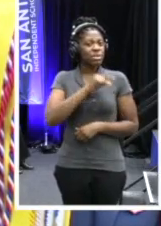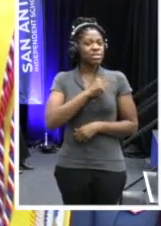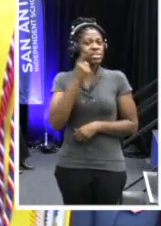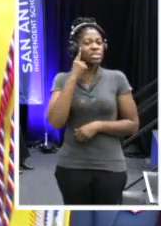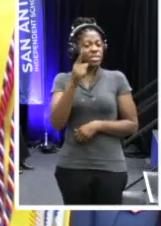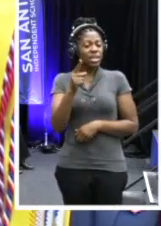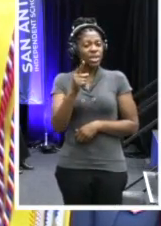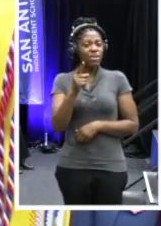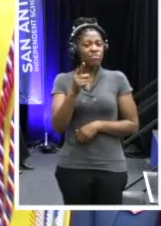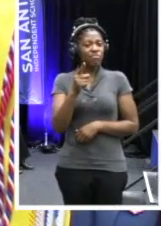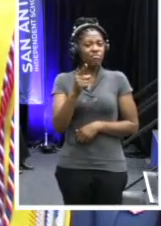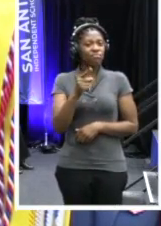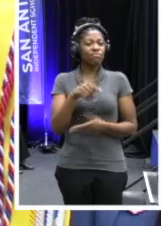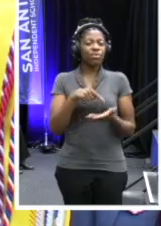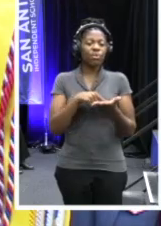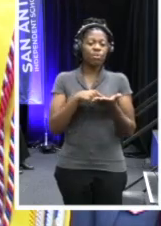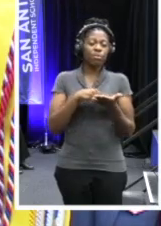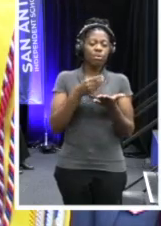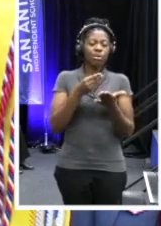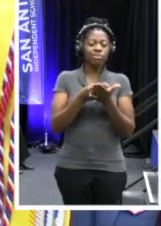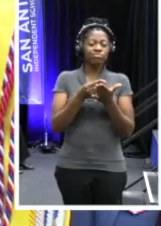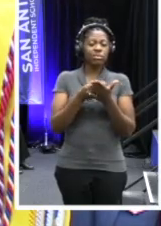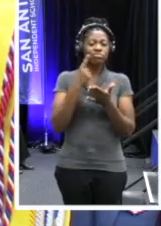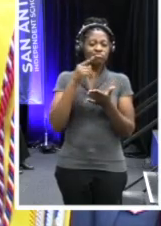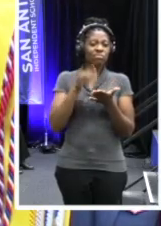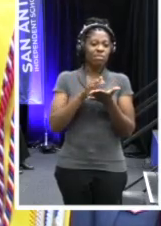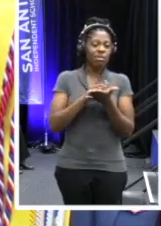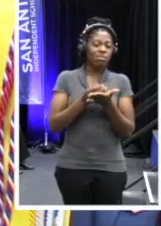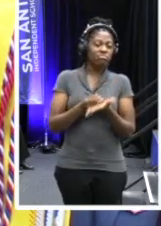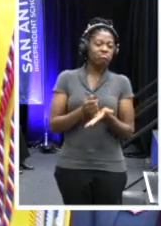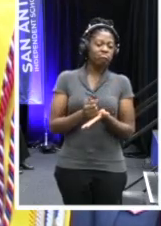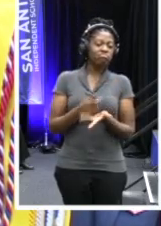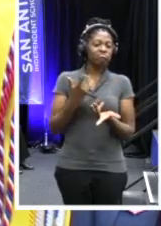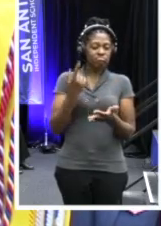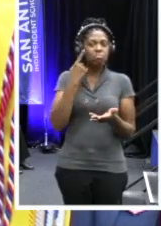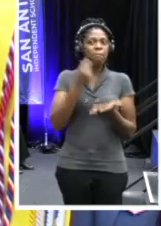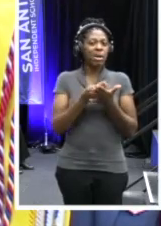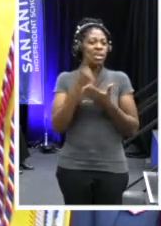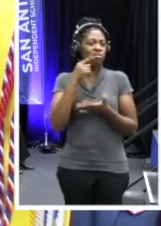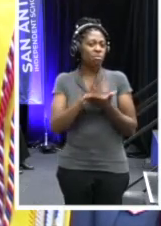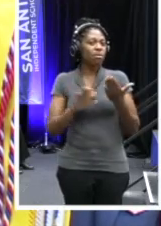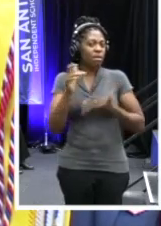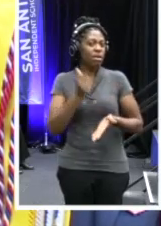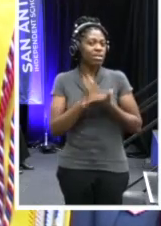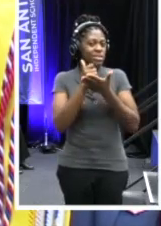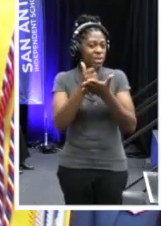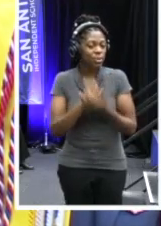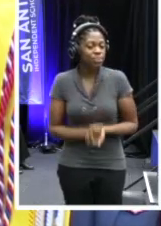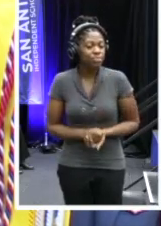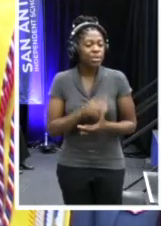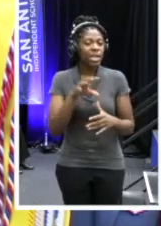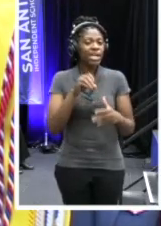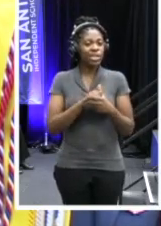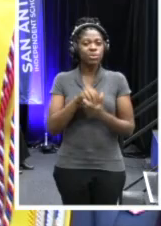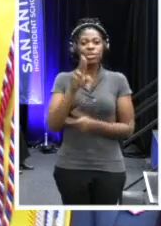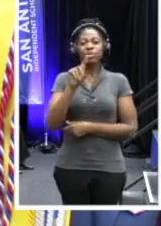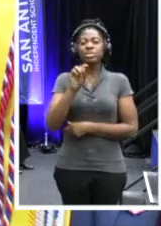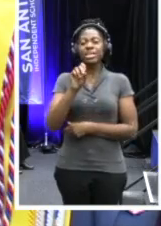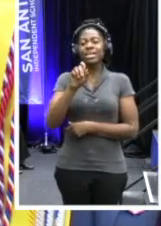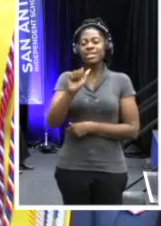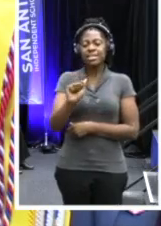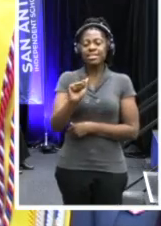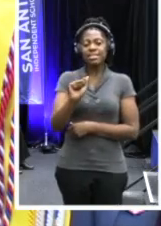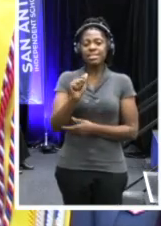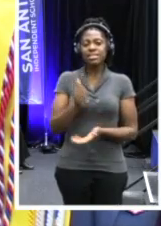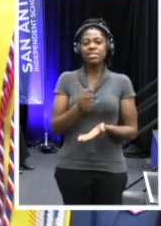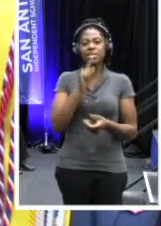tuition assistance programs at various post-secondary institutions like UTSA Bold Promise and the Texas State Bobcat